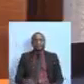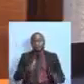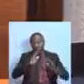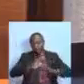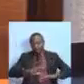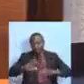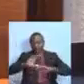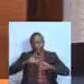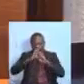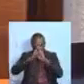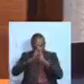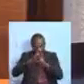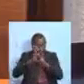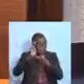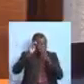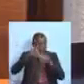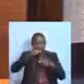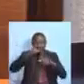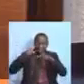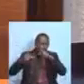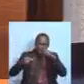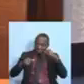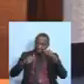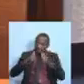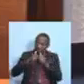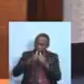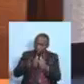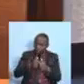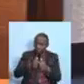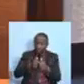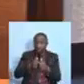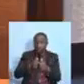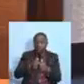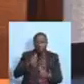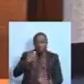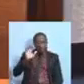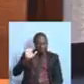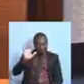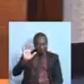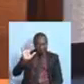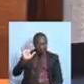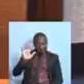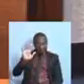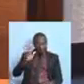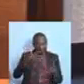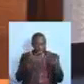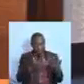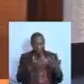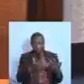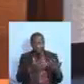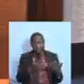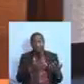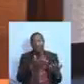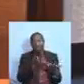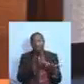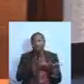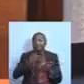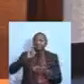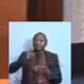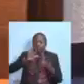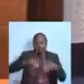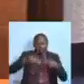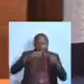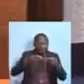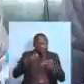the Honorable Minister of Agriculture, according to item number 5 in our order paper, you are supposed to